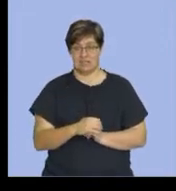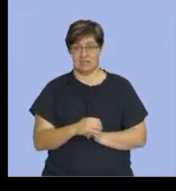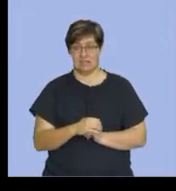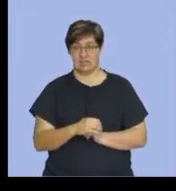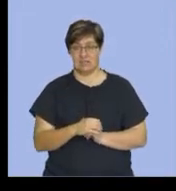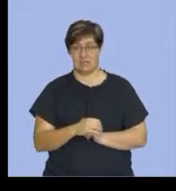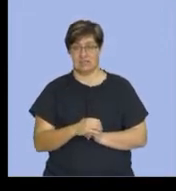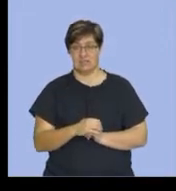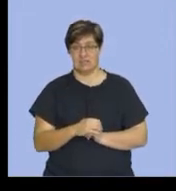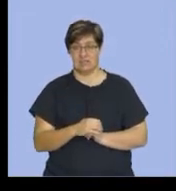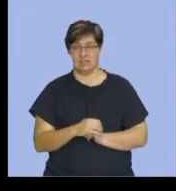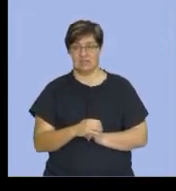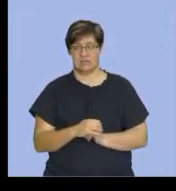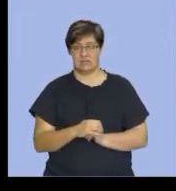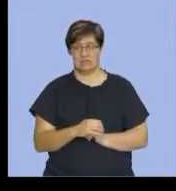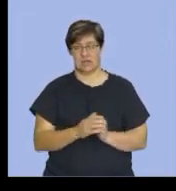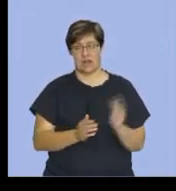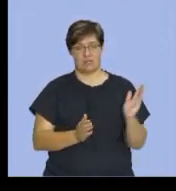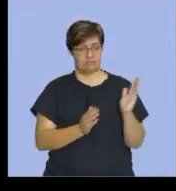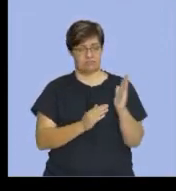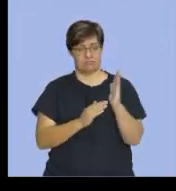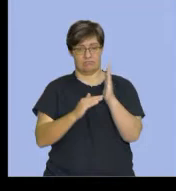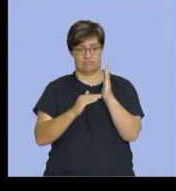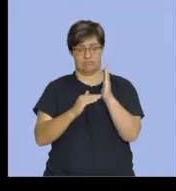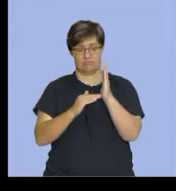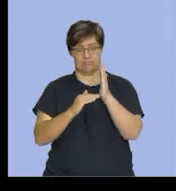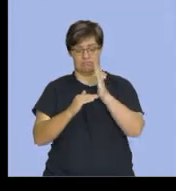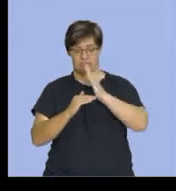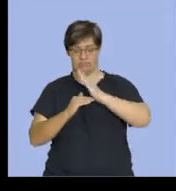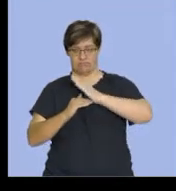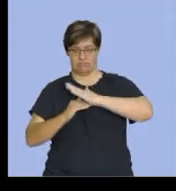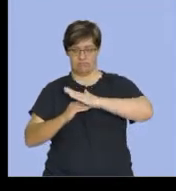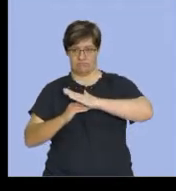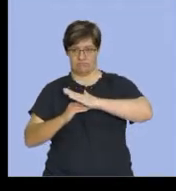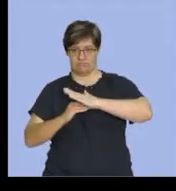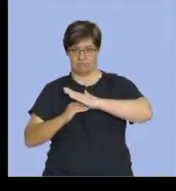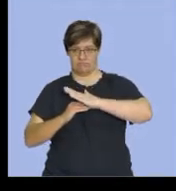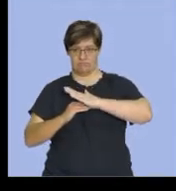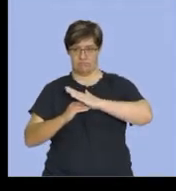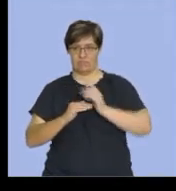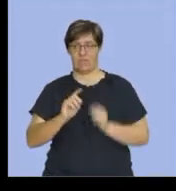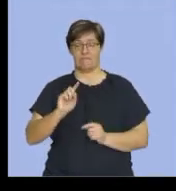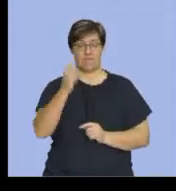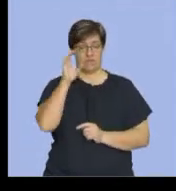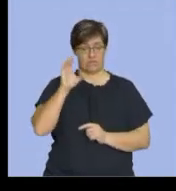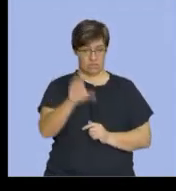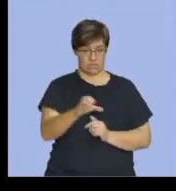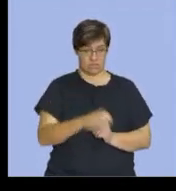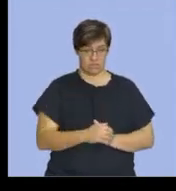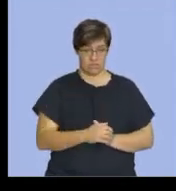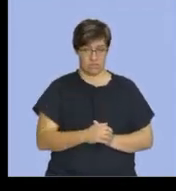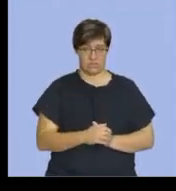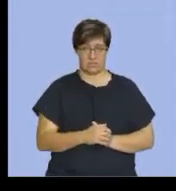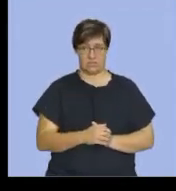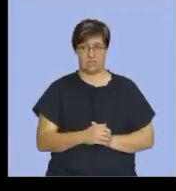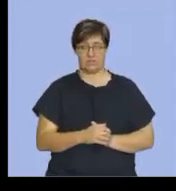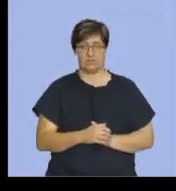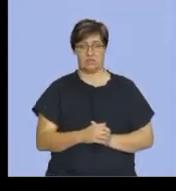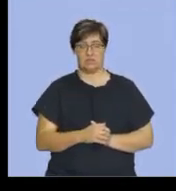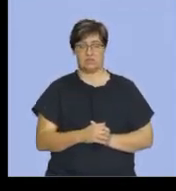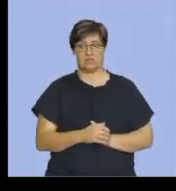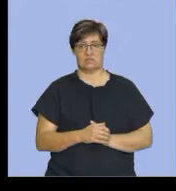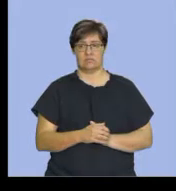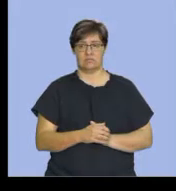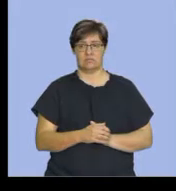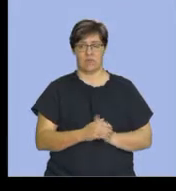be 70 degrees and it's here. So there's my first force, and that angle there